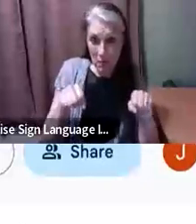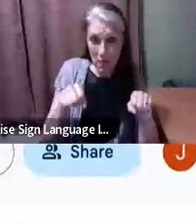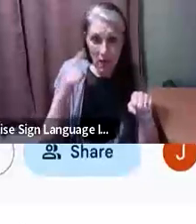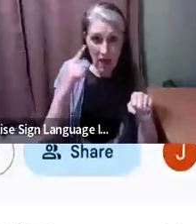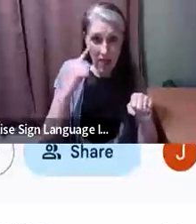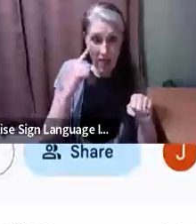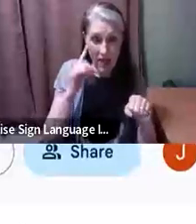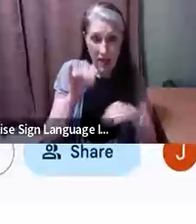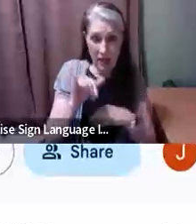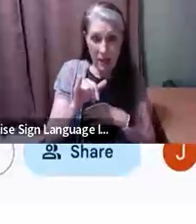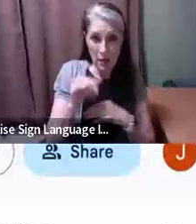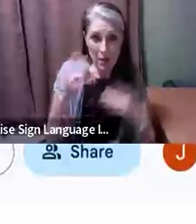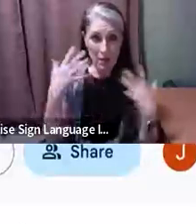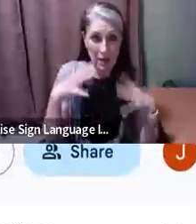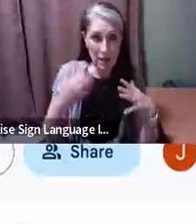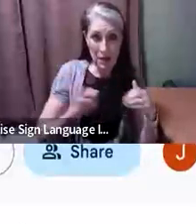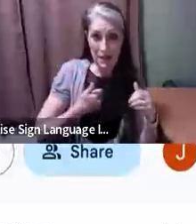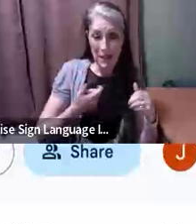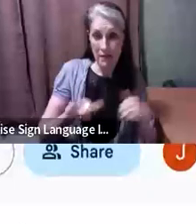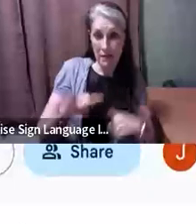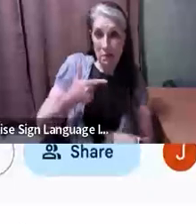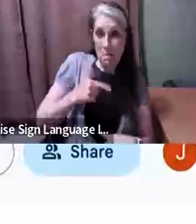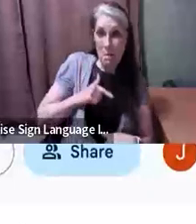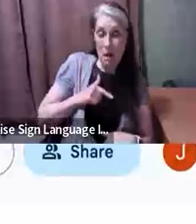that was as loud as I could make it on my end.